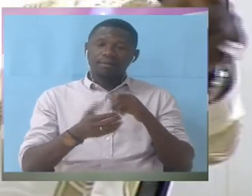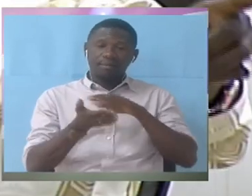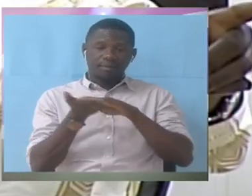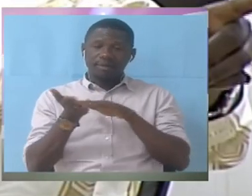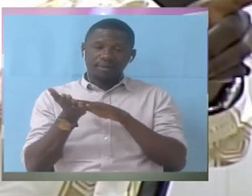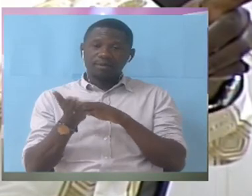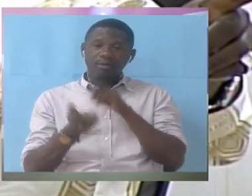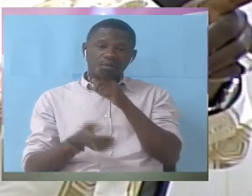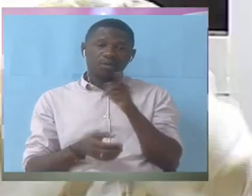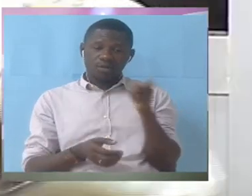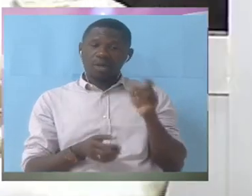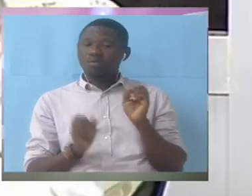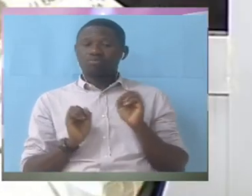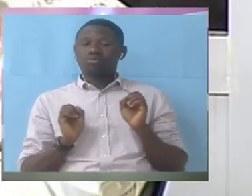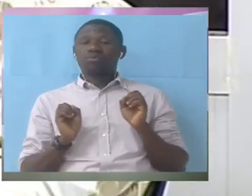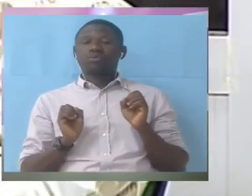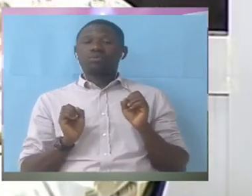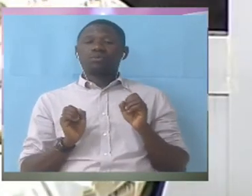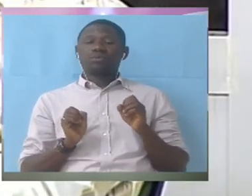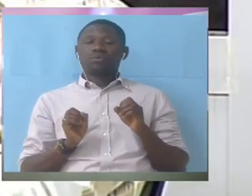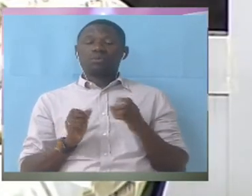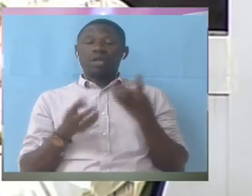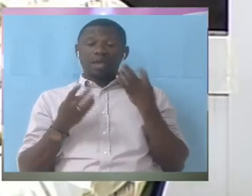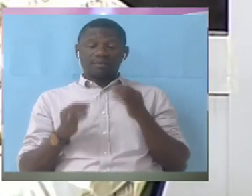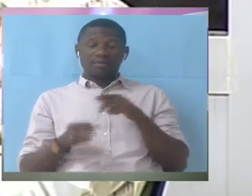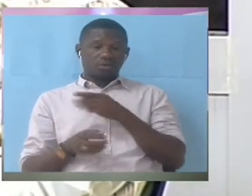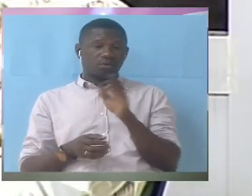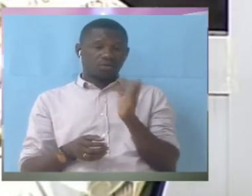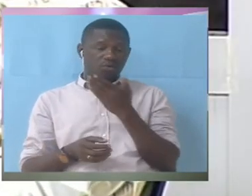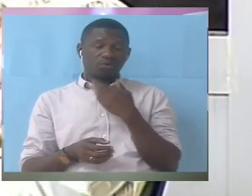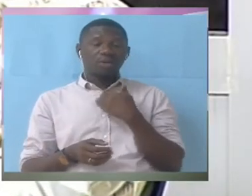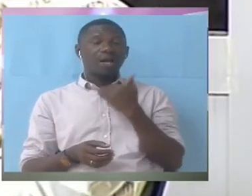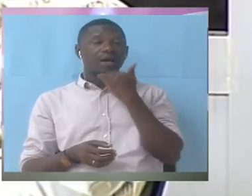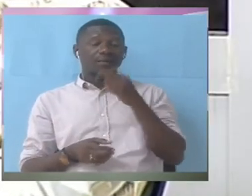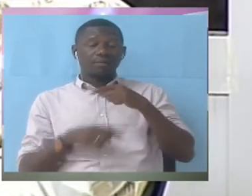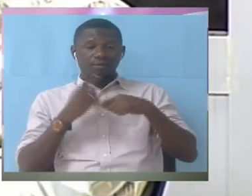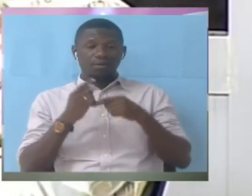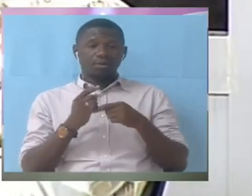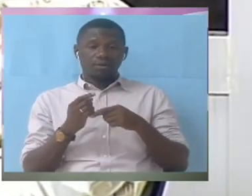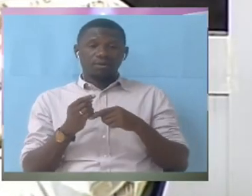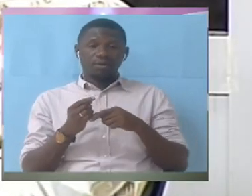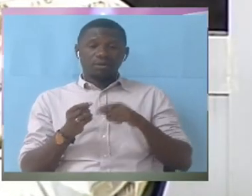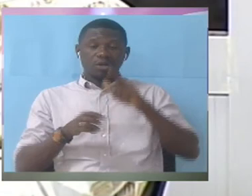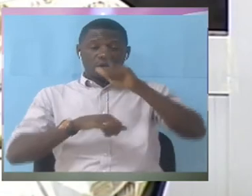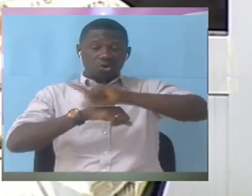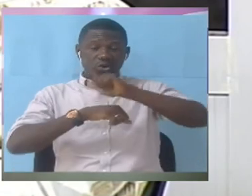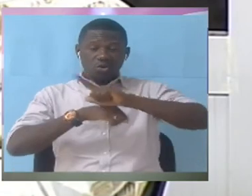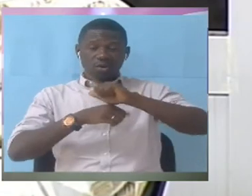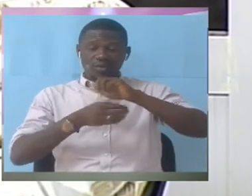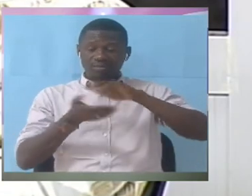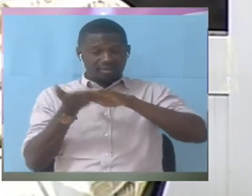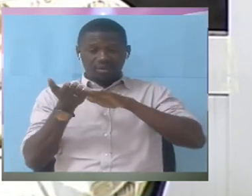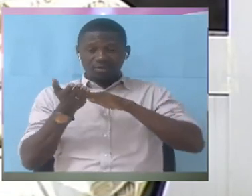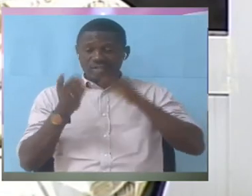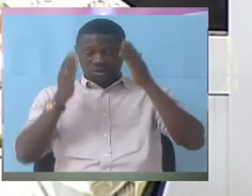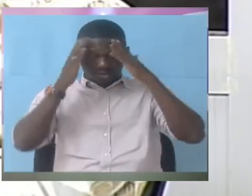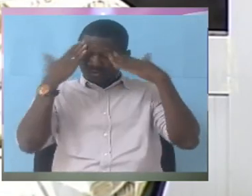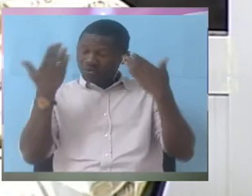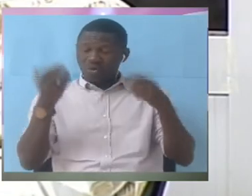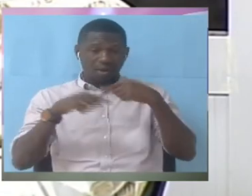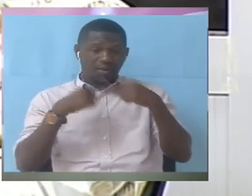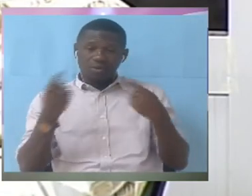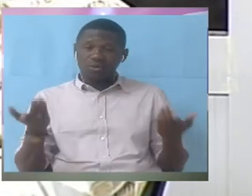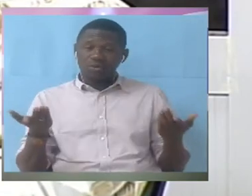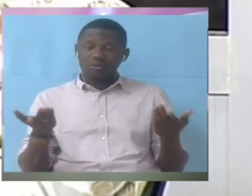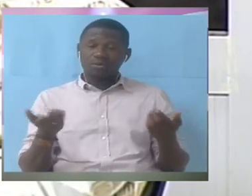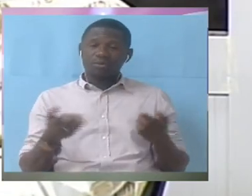but he doesn't why mom amuko de if you're going to ask me about traditional medicine which I do not know about so ma laje ci meri fac ciosan te